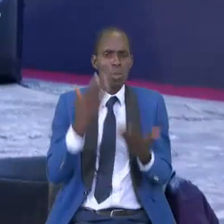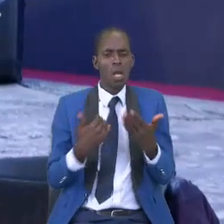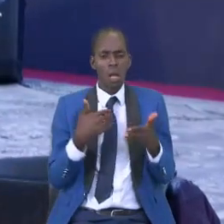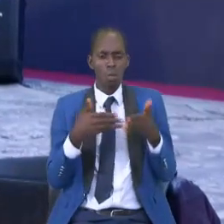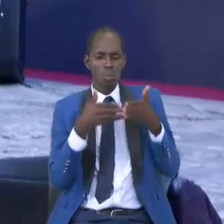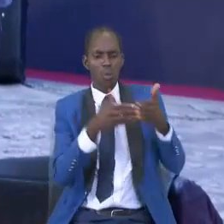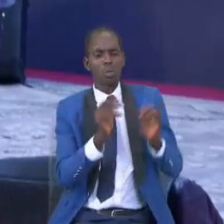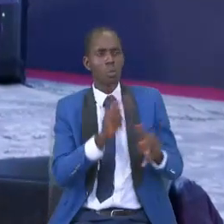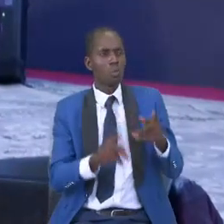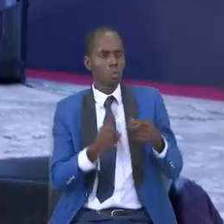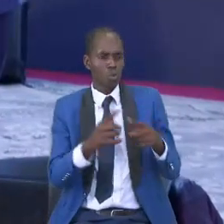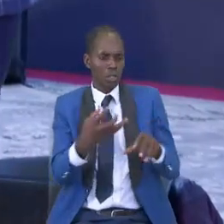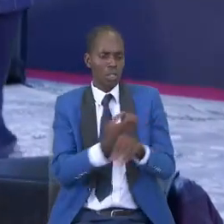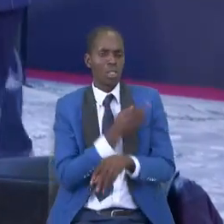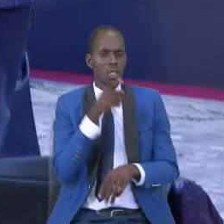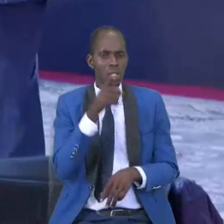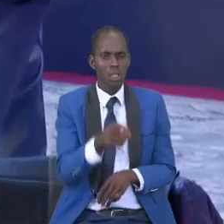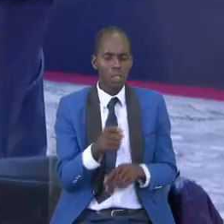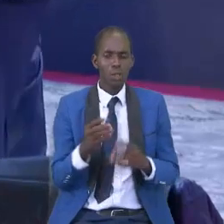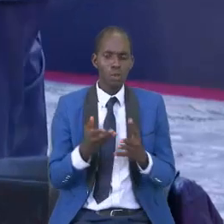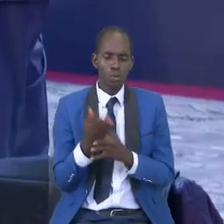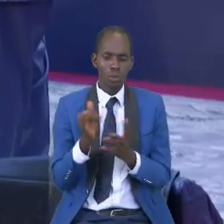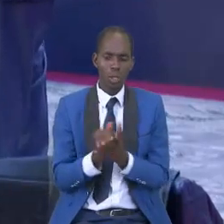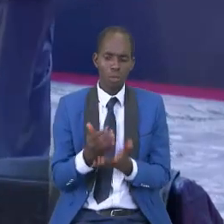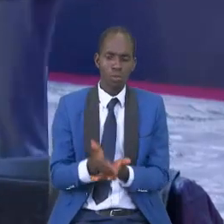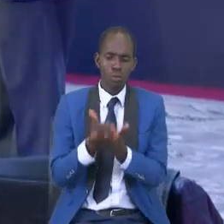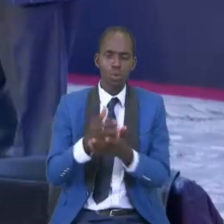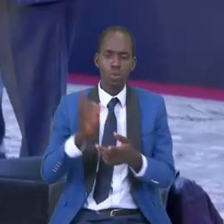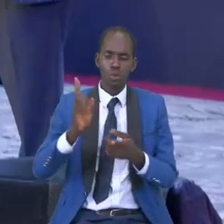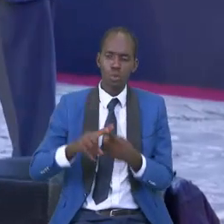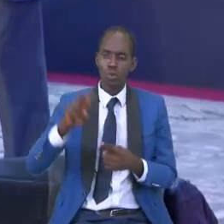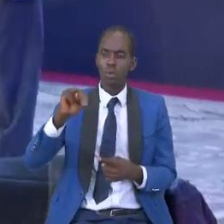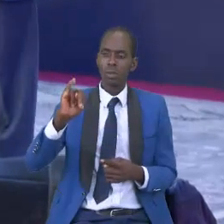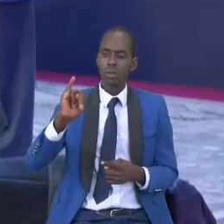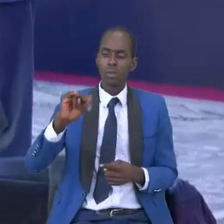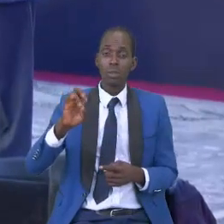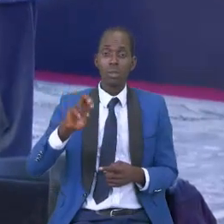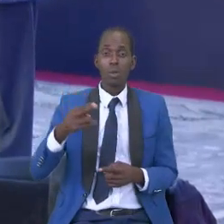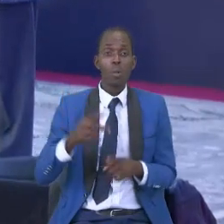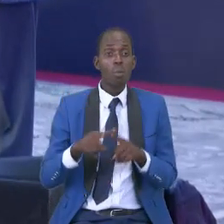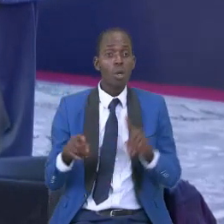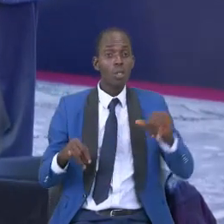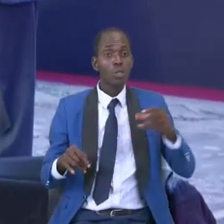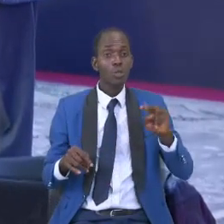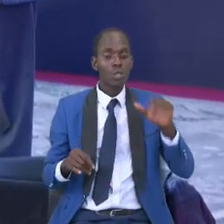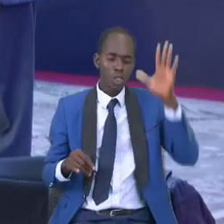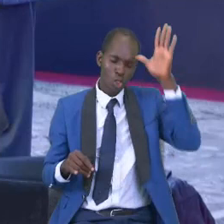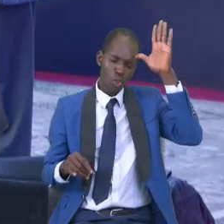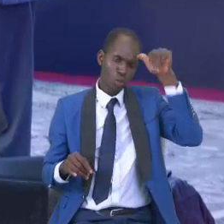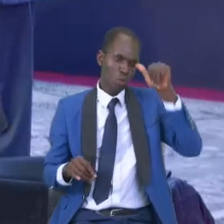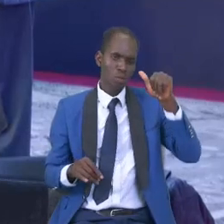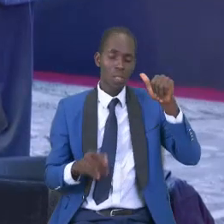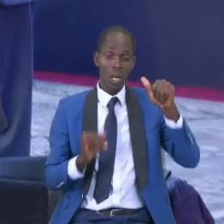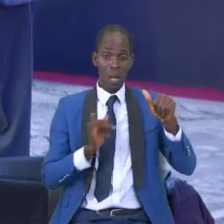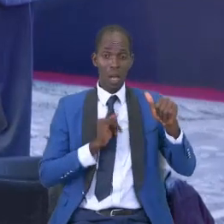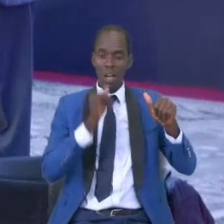the border of Nineveh. But no, he said, I'm still fighting. He had a kicking heart, a rebellious heart,